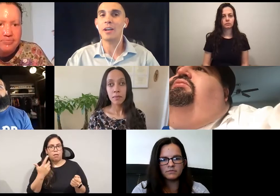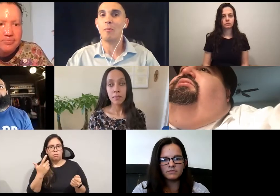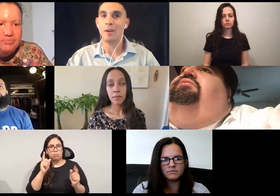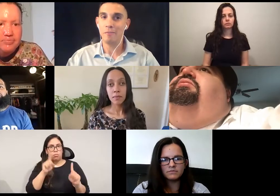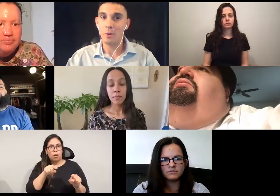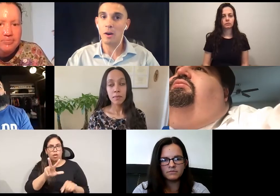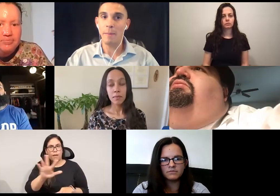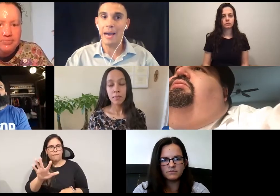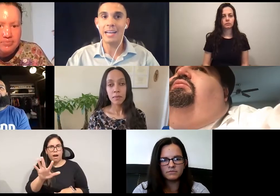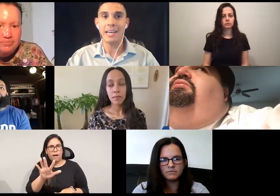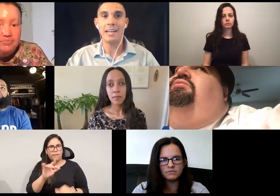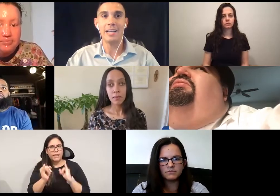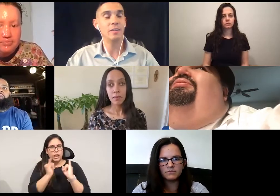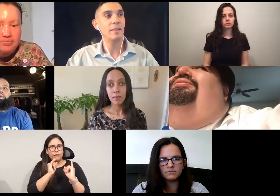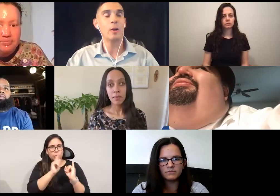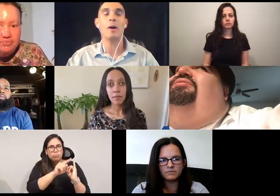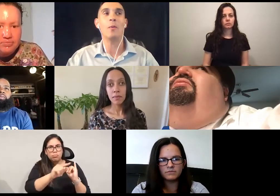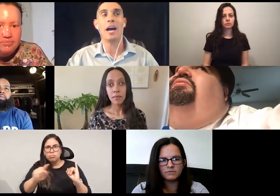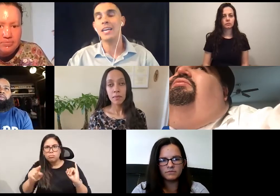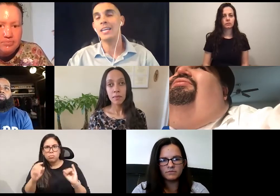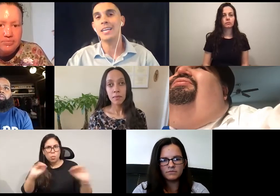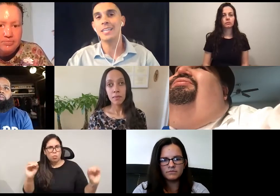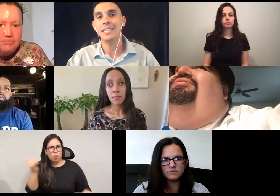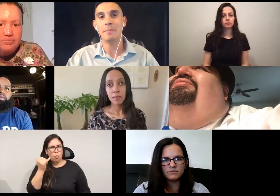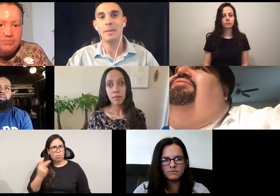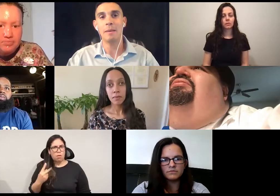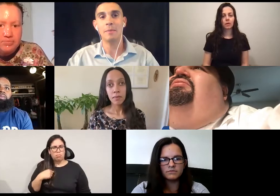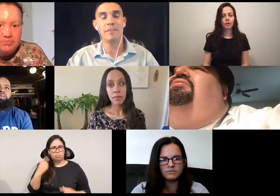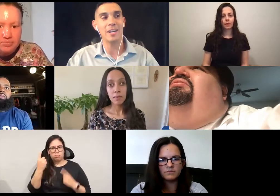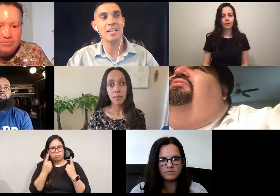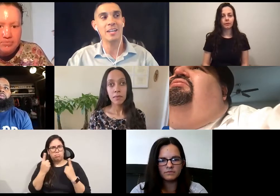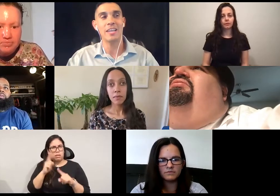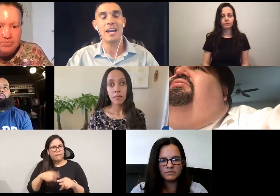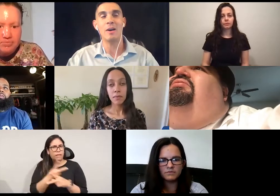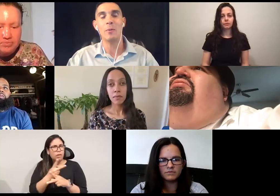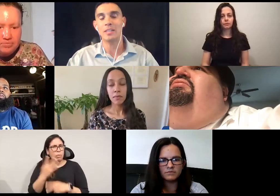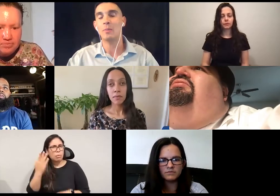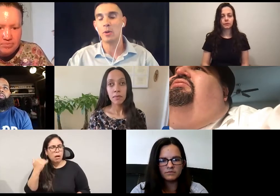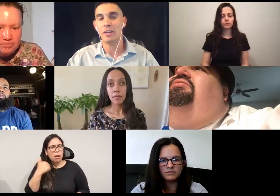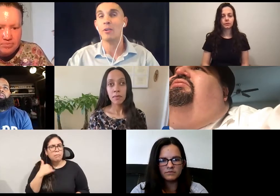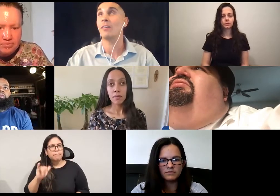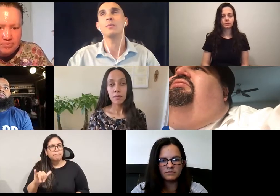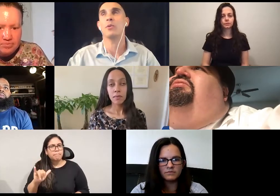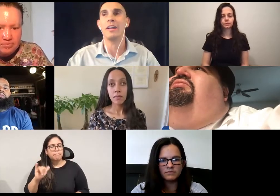and I never got one phone call back. And I couldn't figure out why until it became very clear that when a